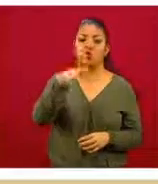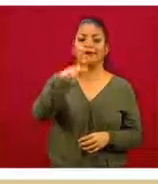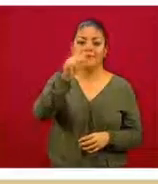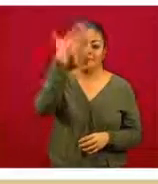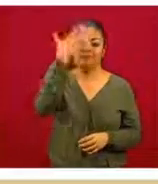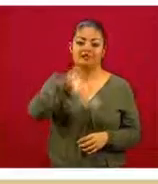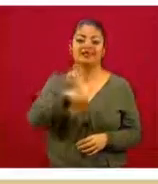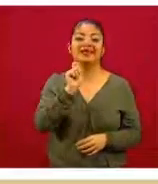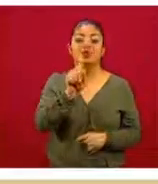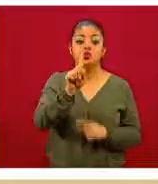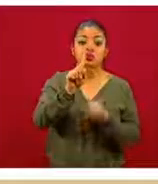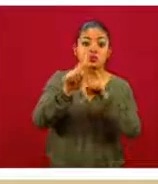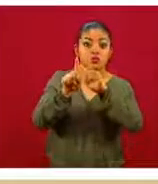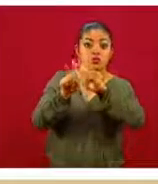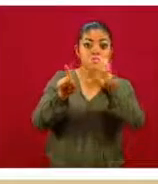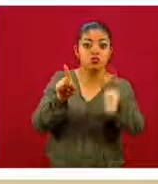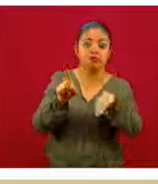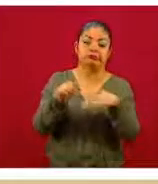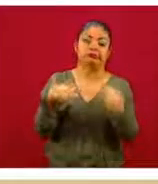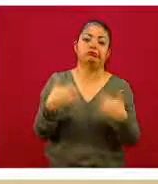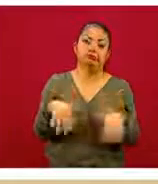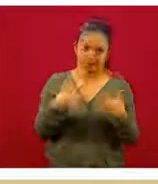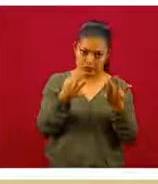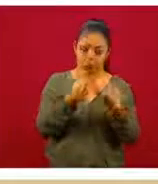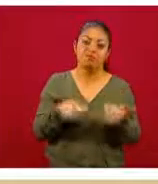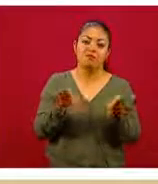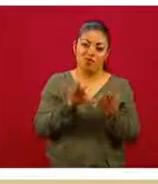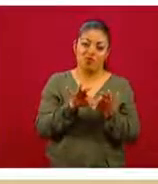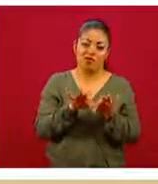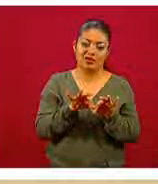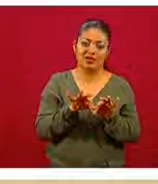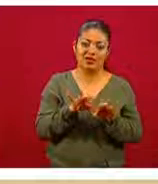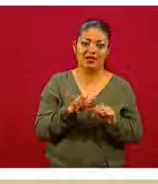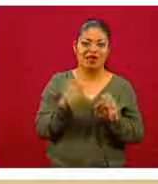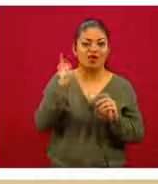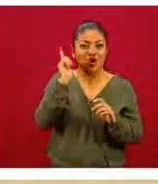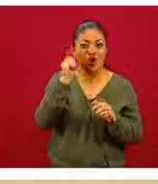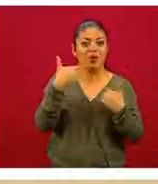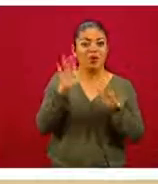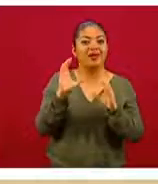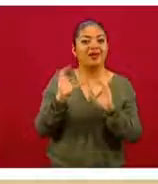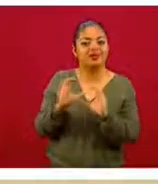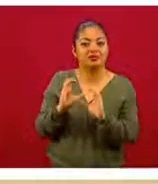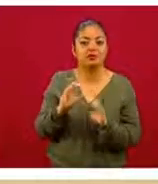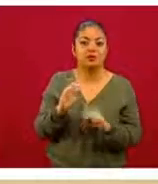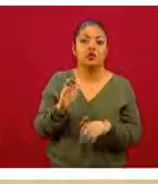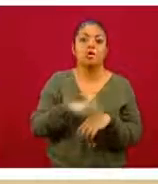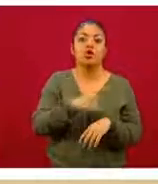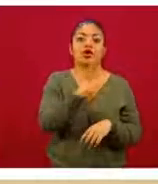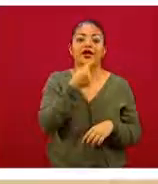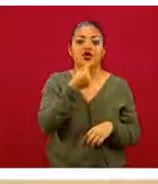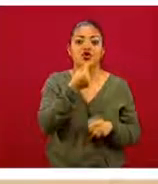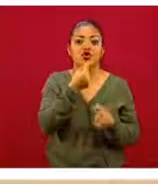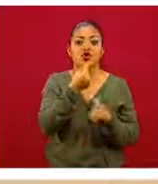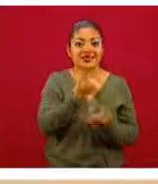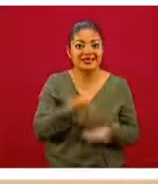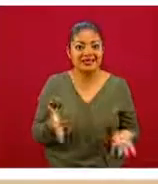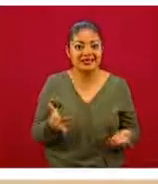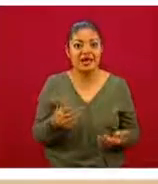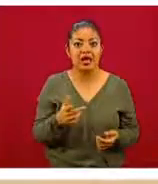global figures. It isn't a very high number, but it is very important to avoid these deaths